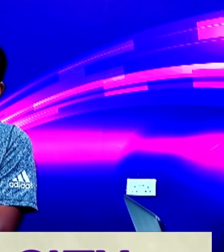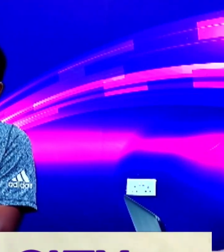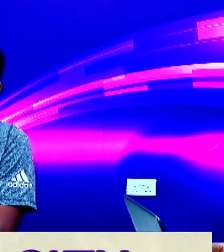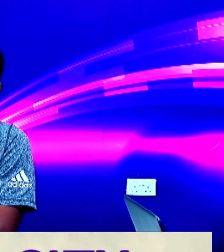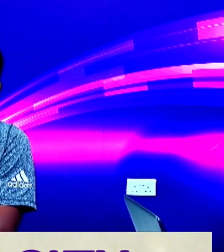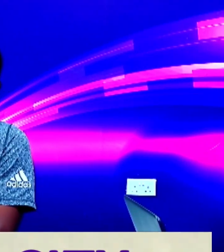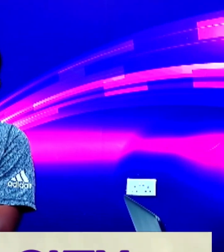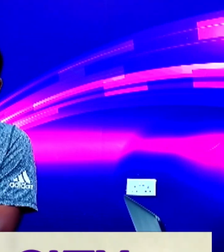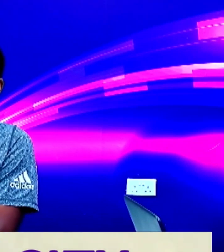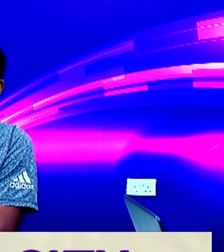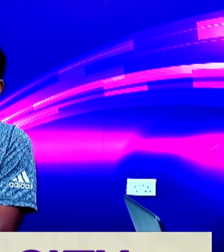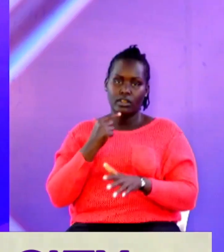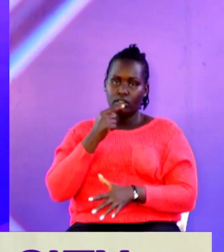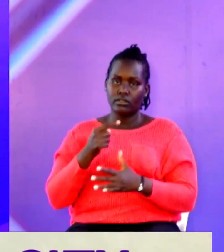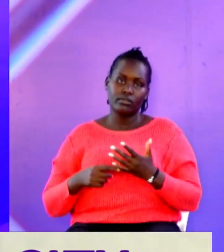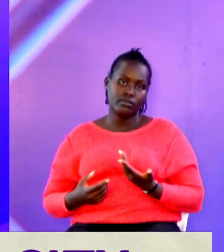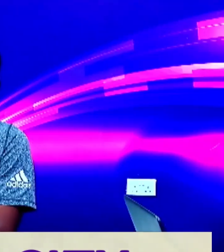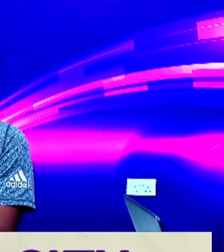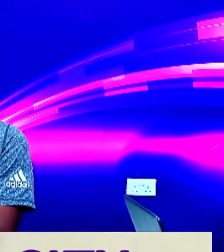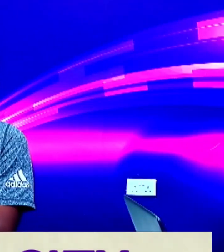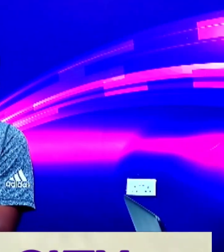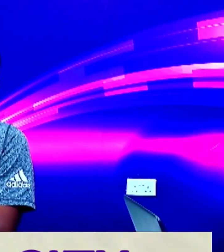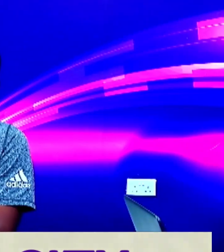Okay, I will say